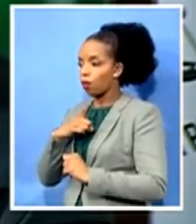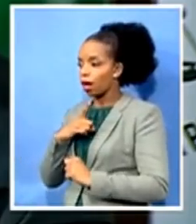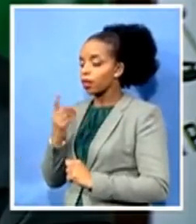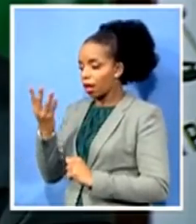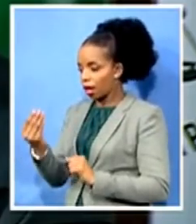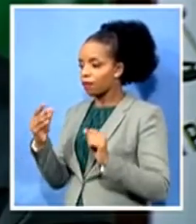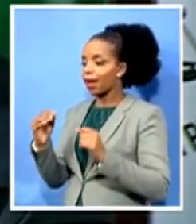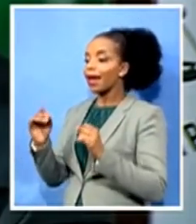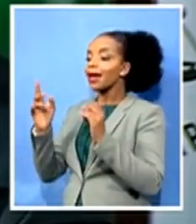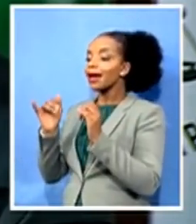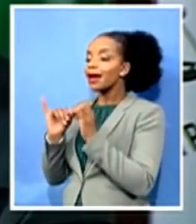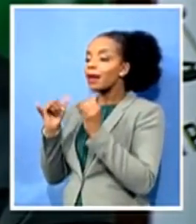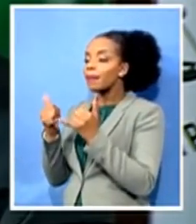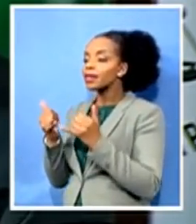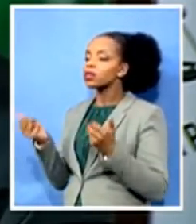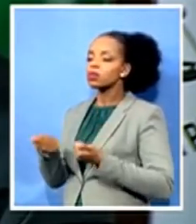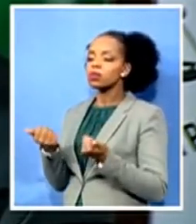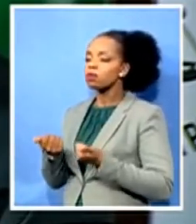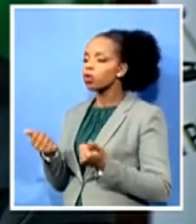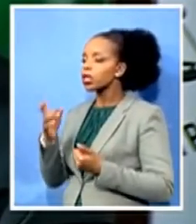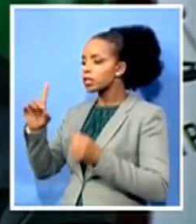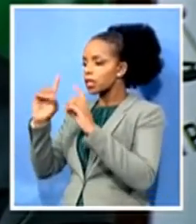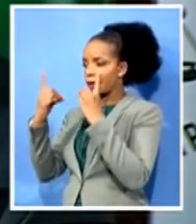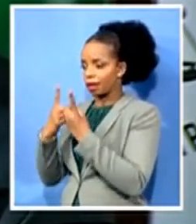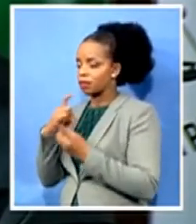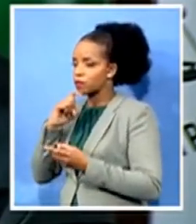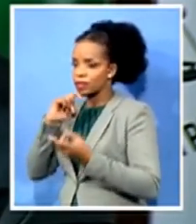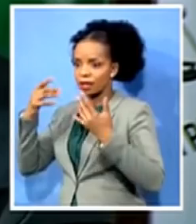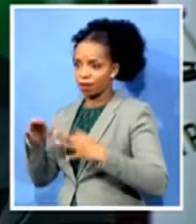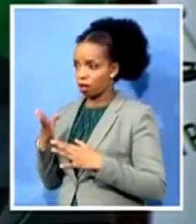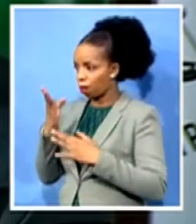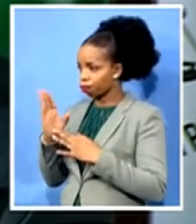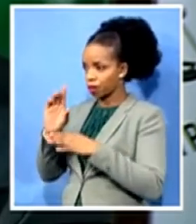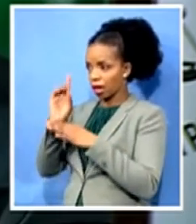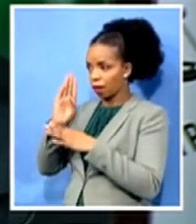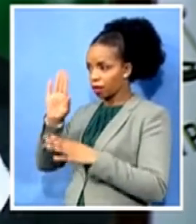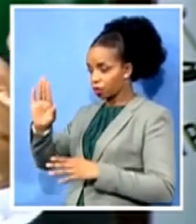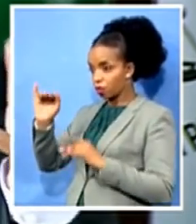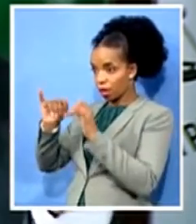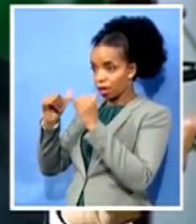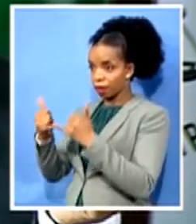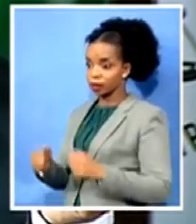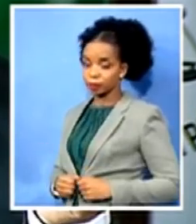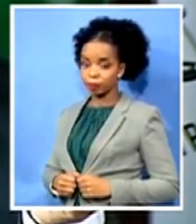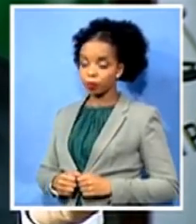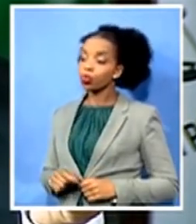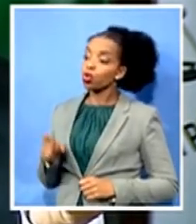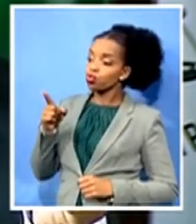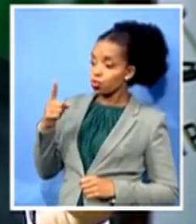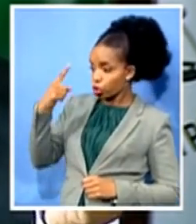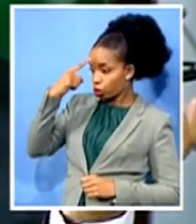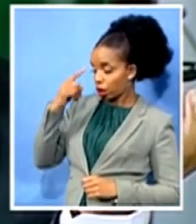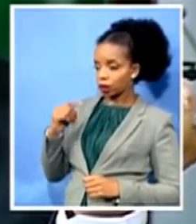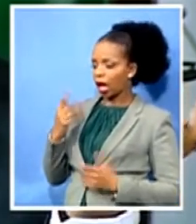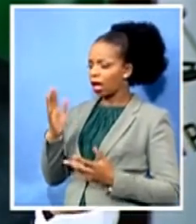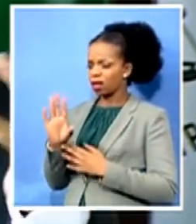your understanding that they were not limited to those contractors? They could actually go out of that